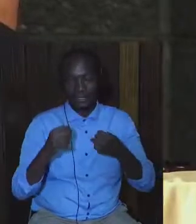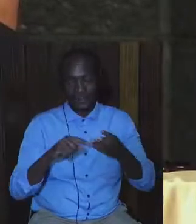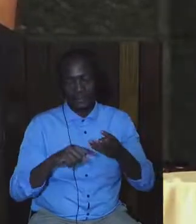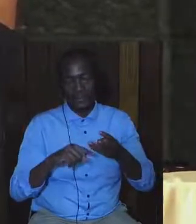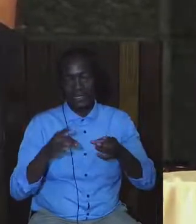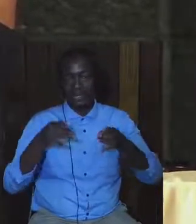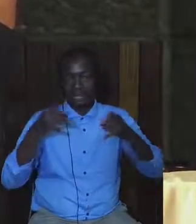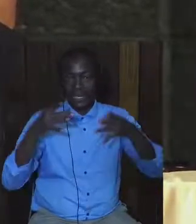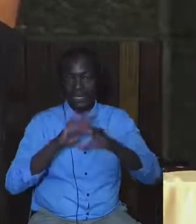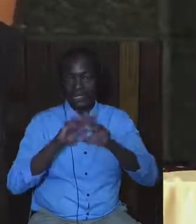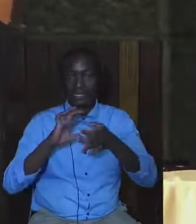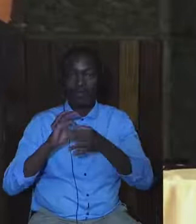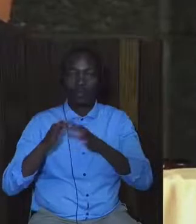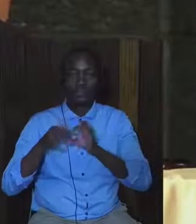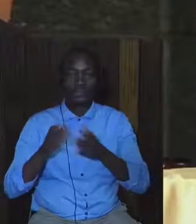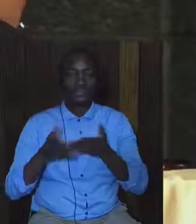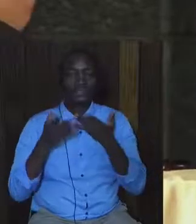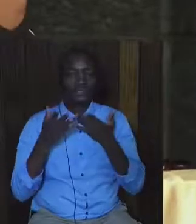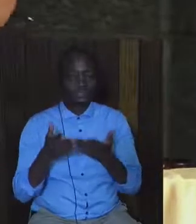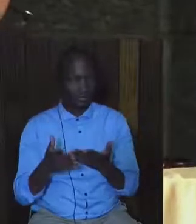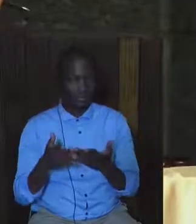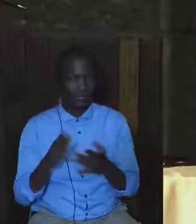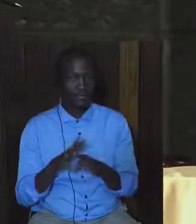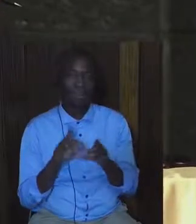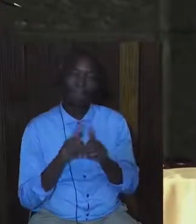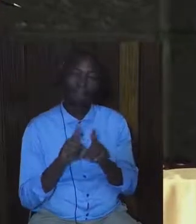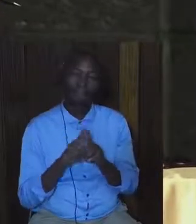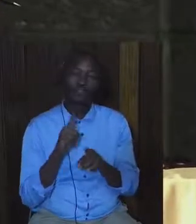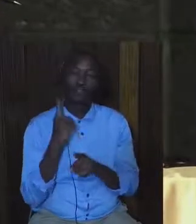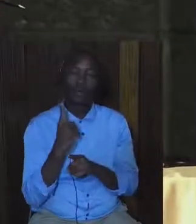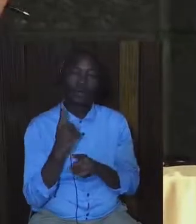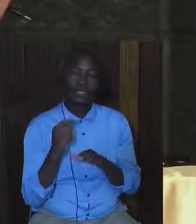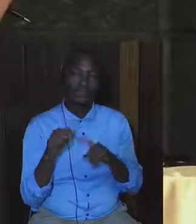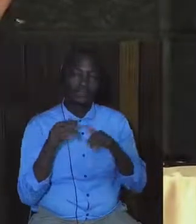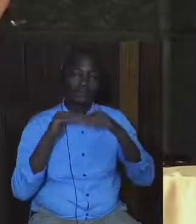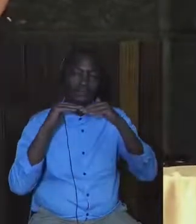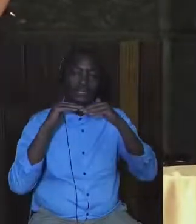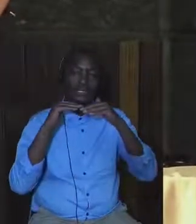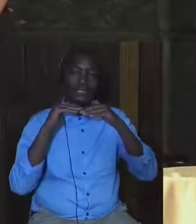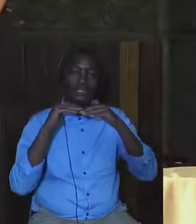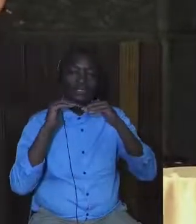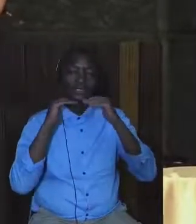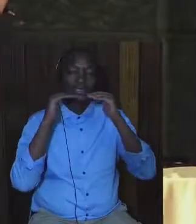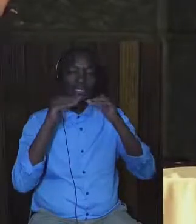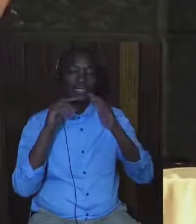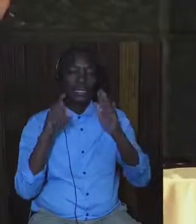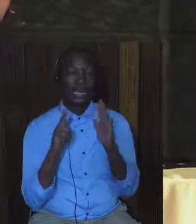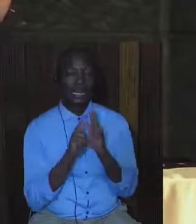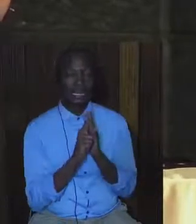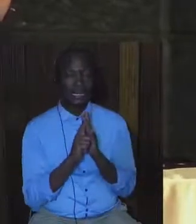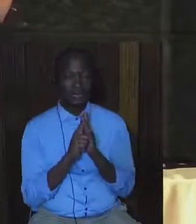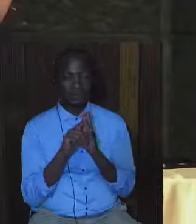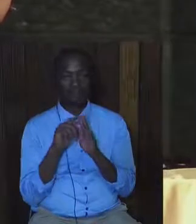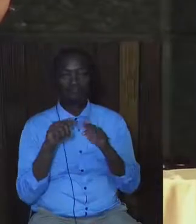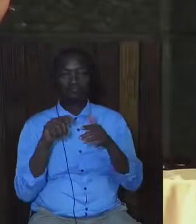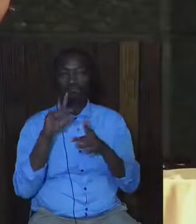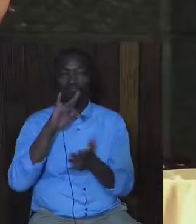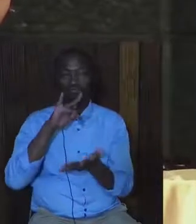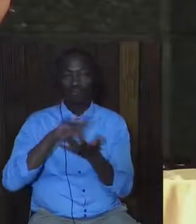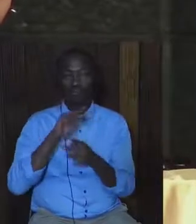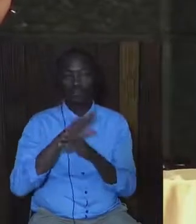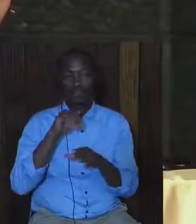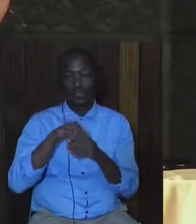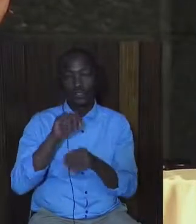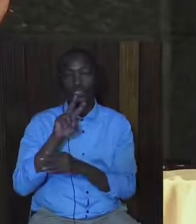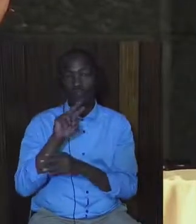Director Corporate Services. And we also have 1 senior legal official post within the